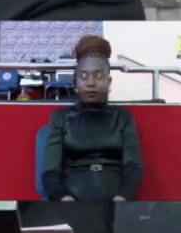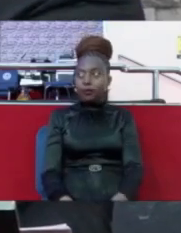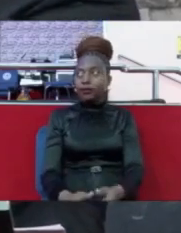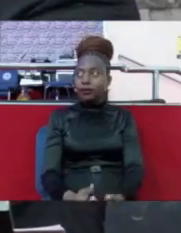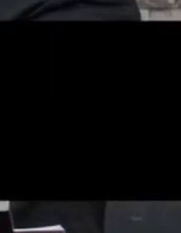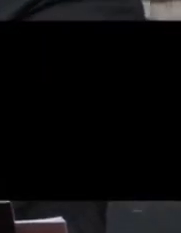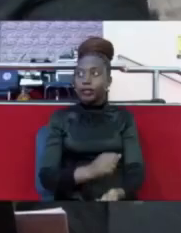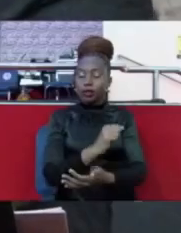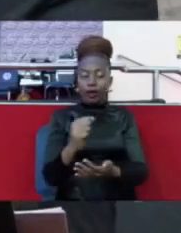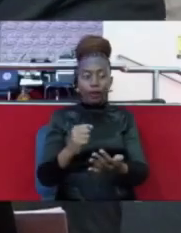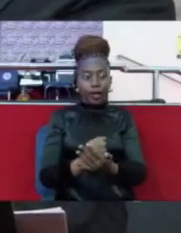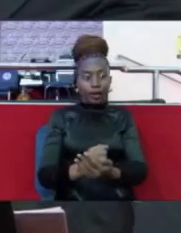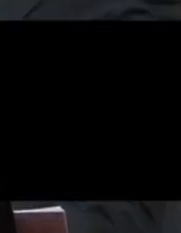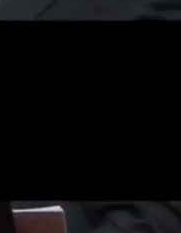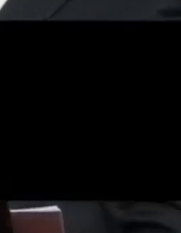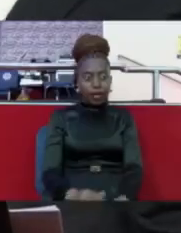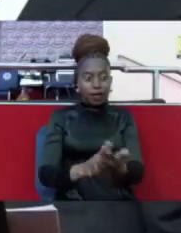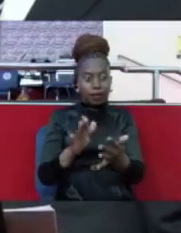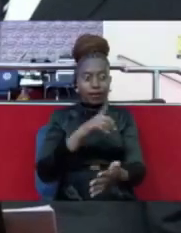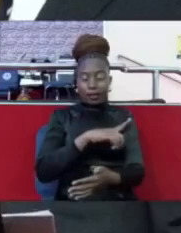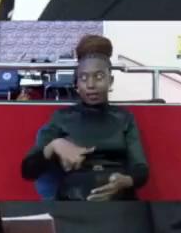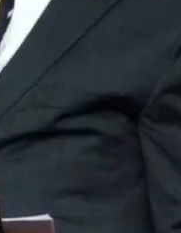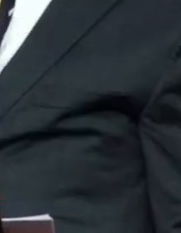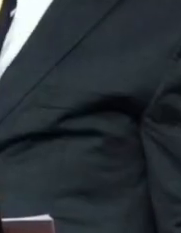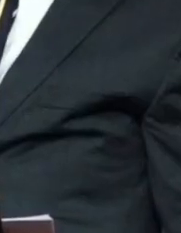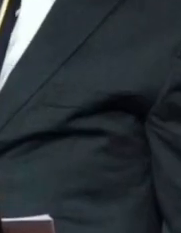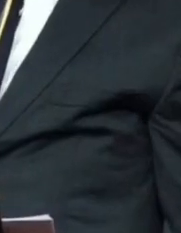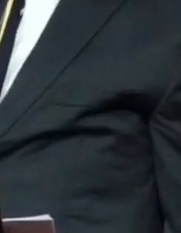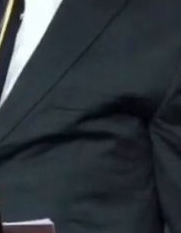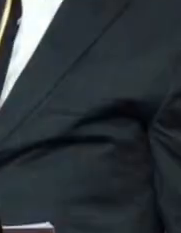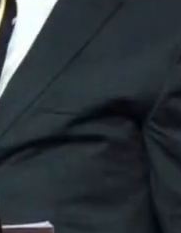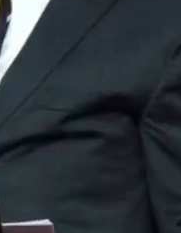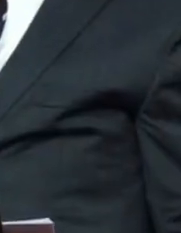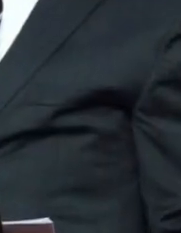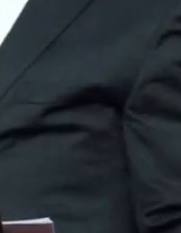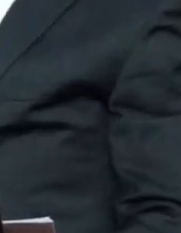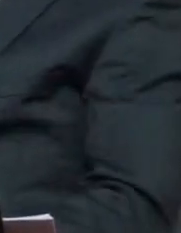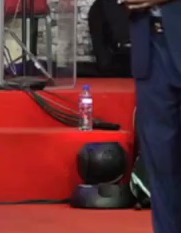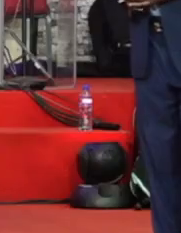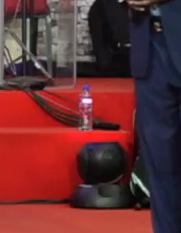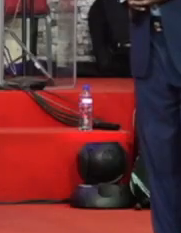amina. Amen. Amen. Buona safiwe. Amen. Asante sana. Thank you very much.